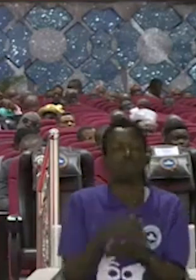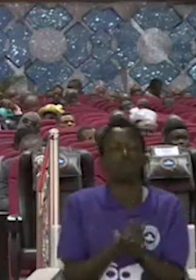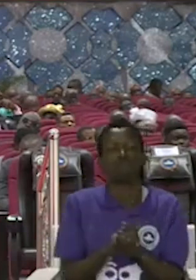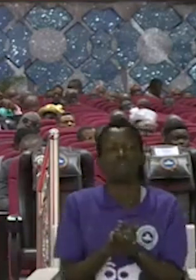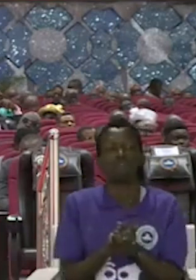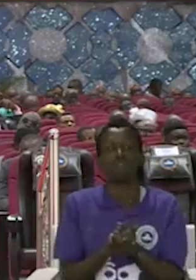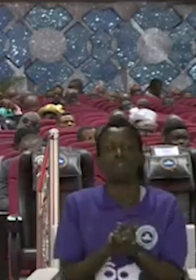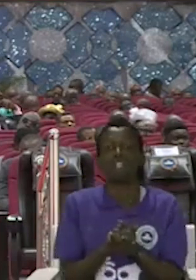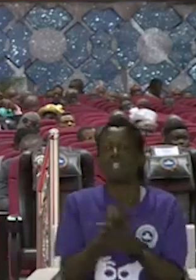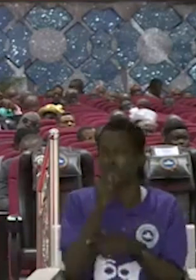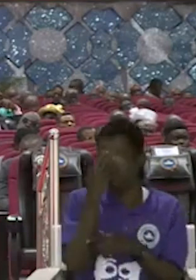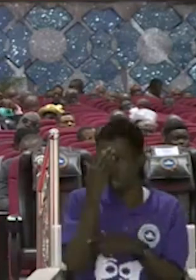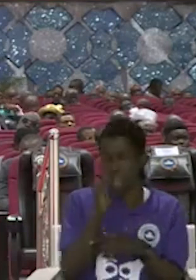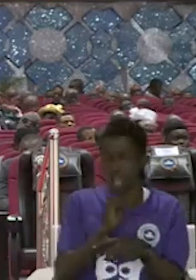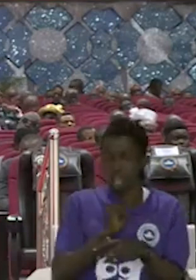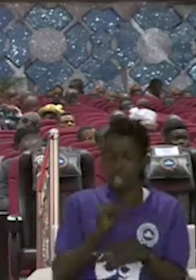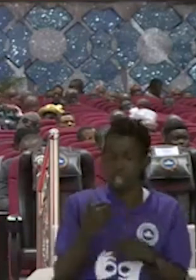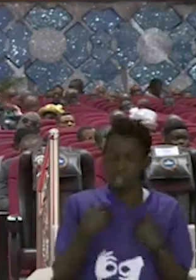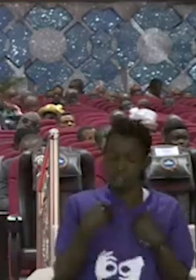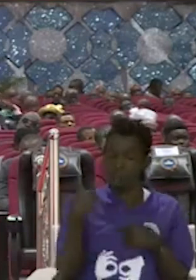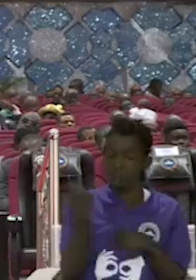You know, I've always said,